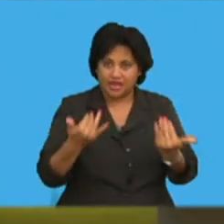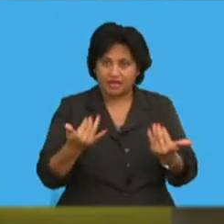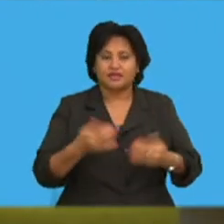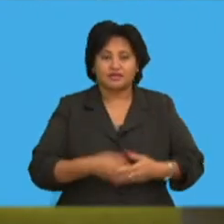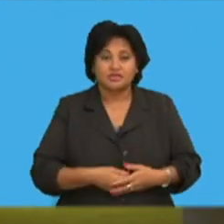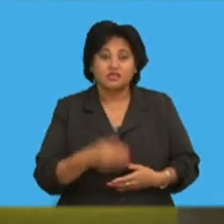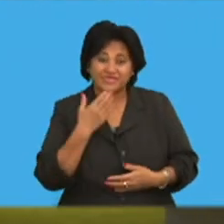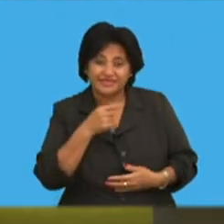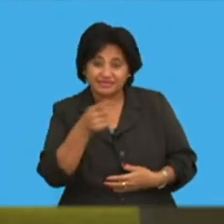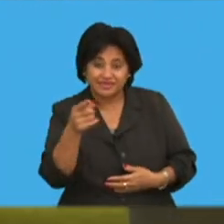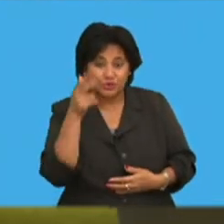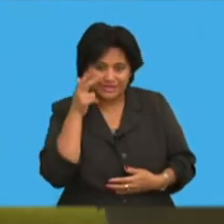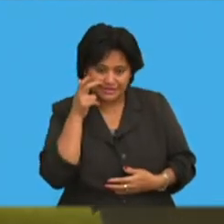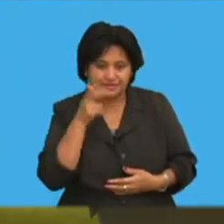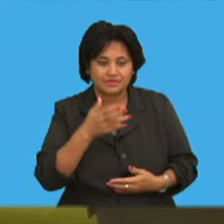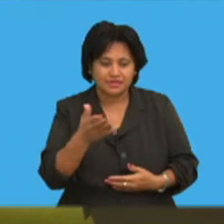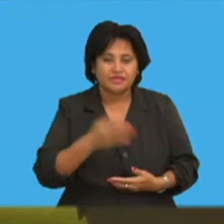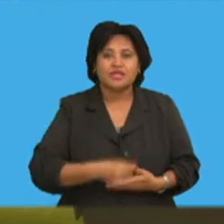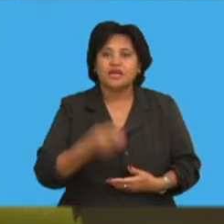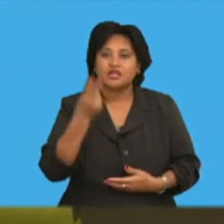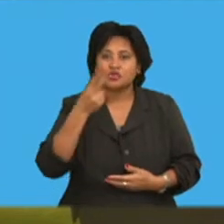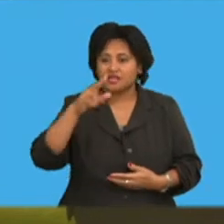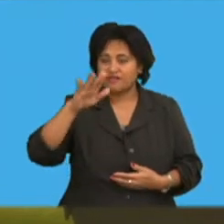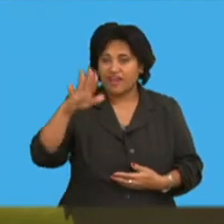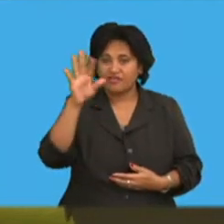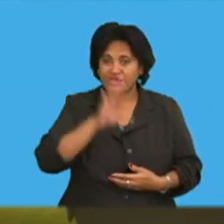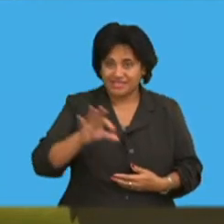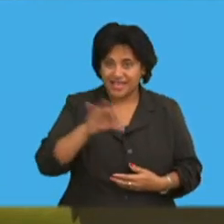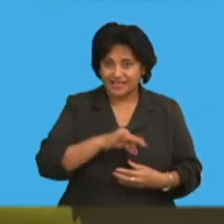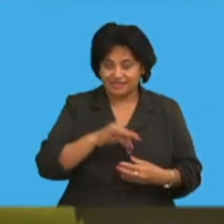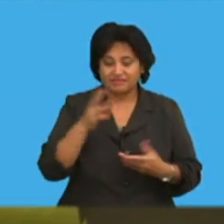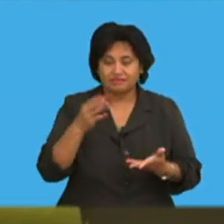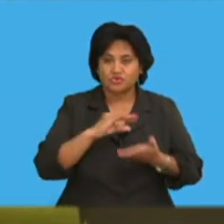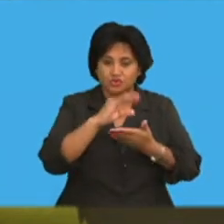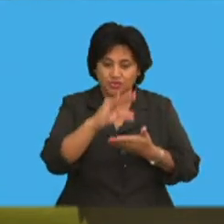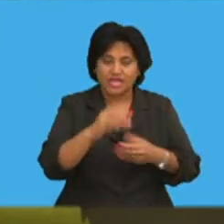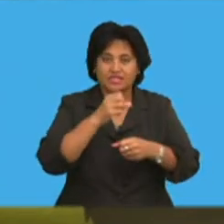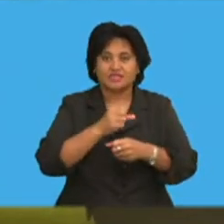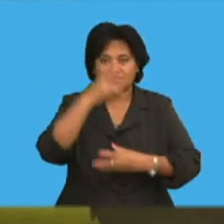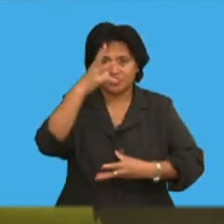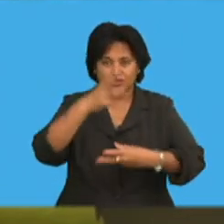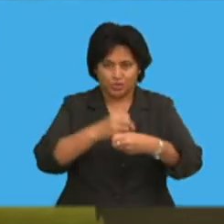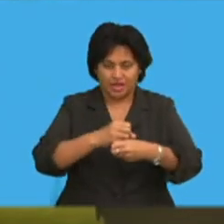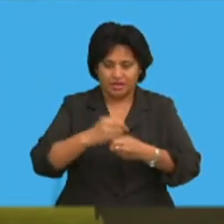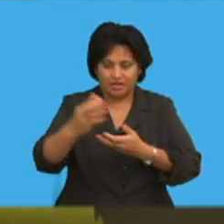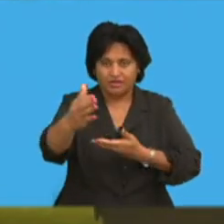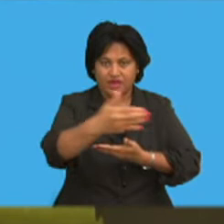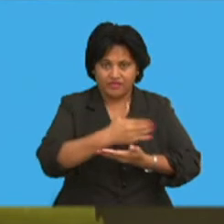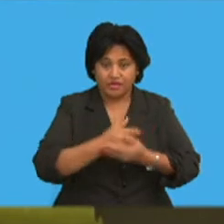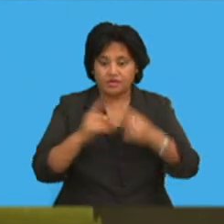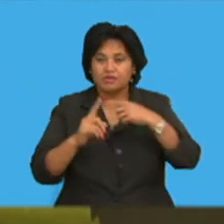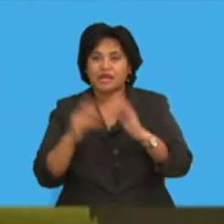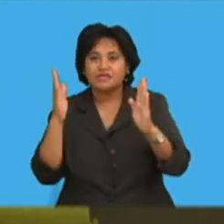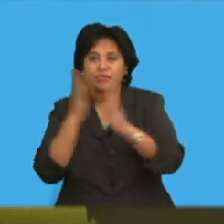Biman Prasad, right? 25% contribution to the GDP, and most importantly, the private sector investments